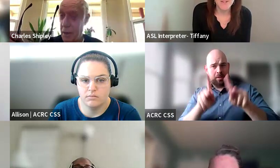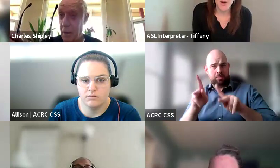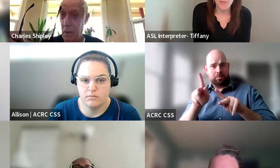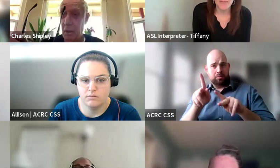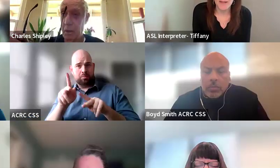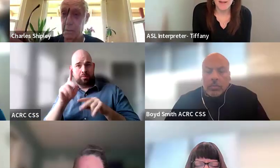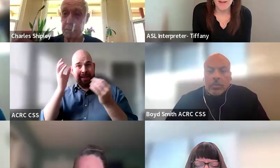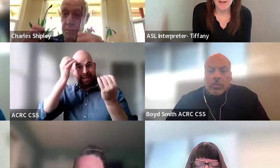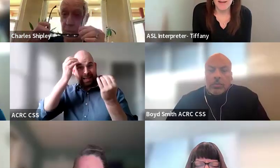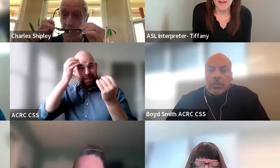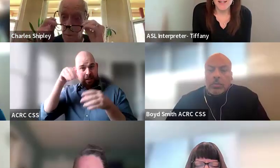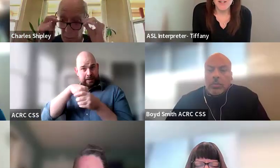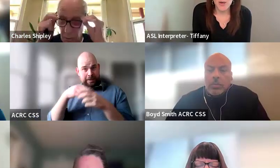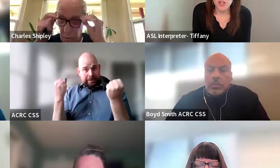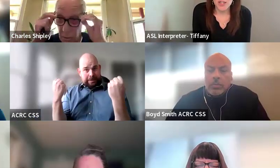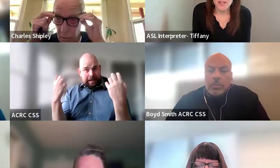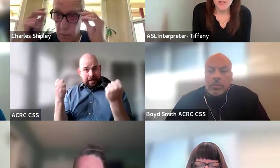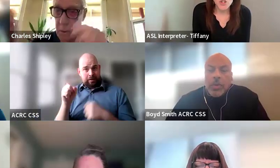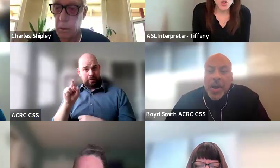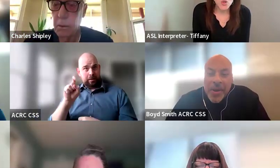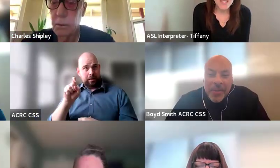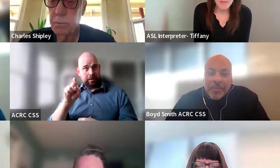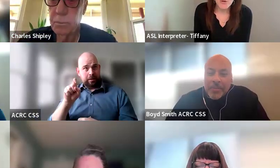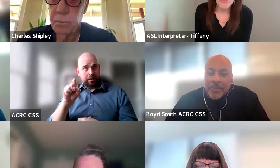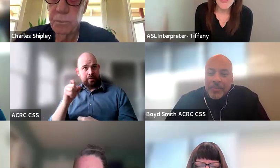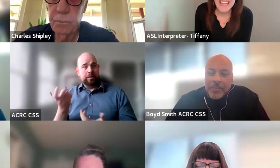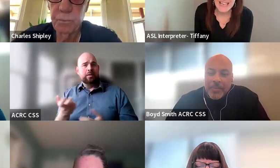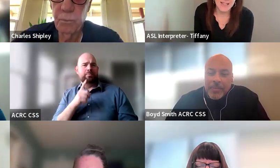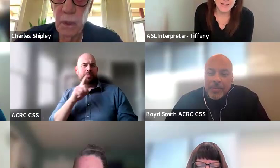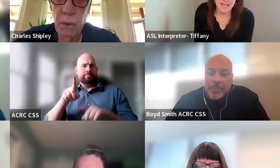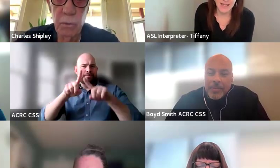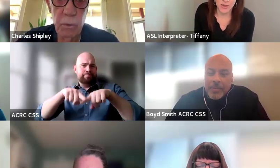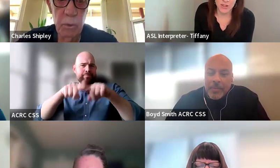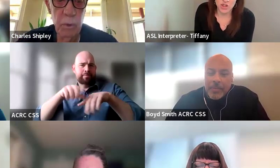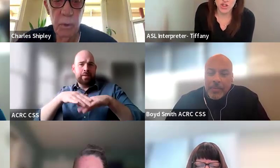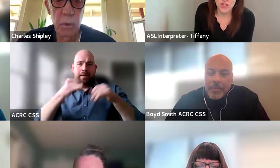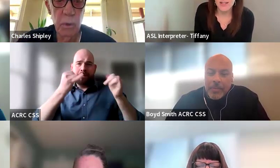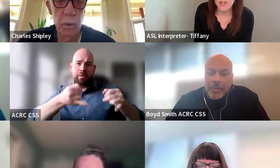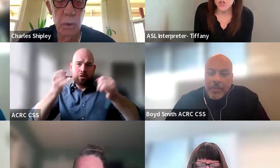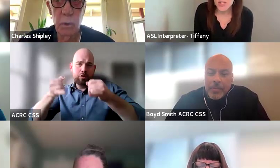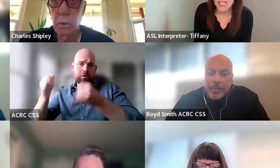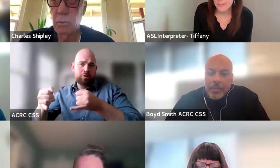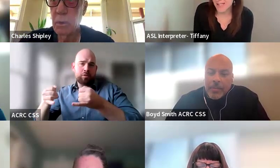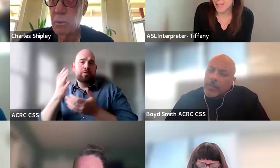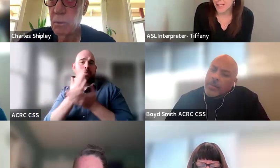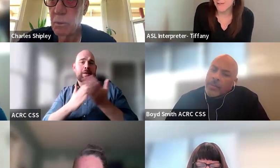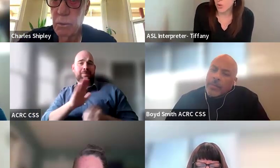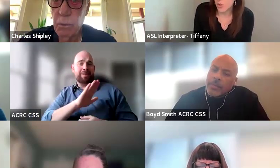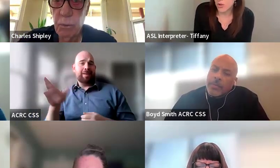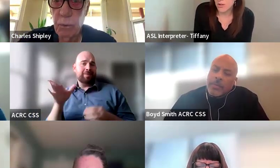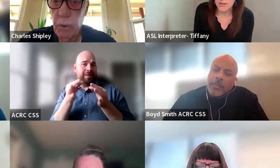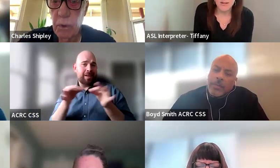Okay, so next question. Do deaf people think in sign language? Truly, it depends